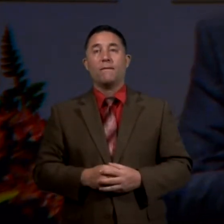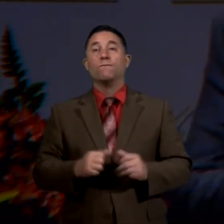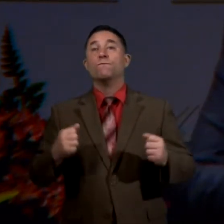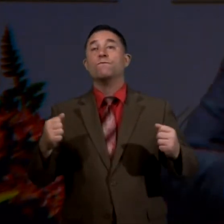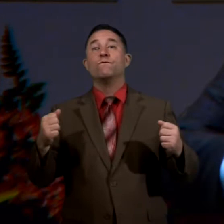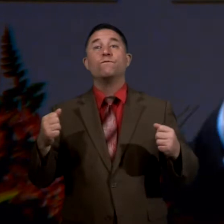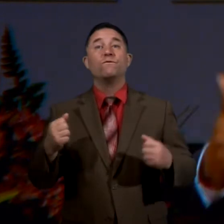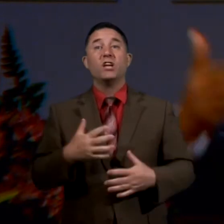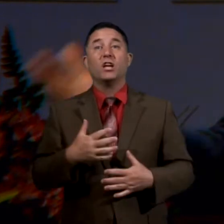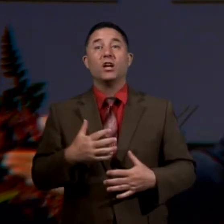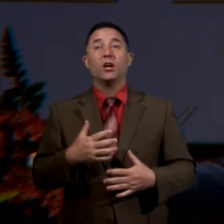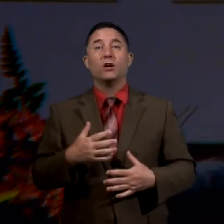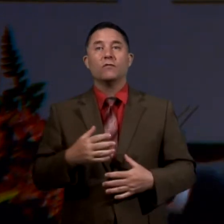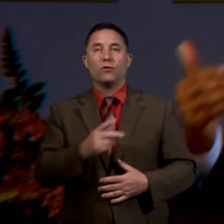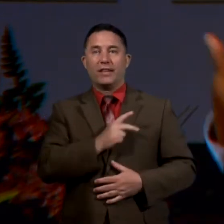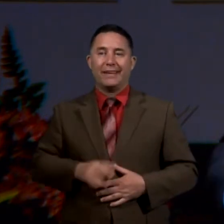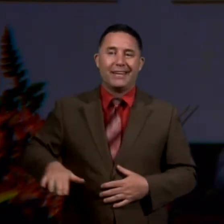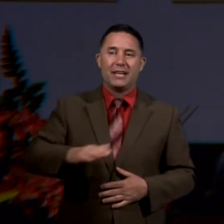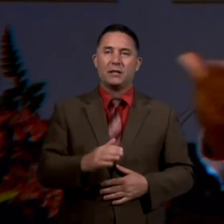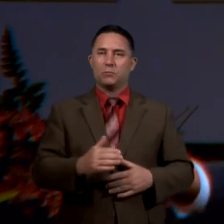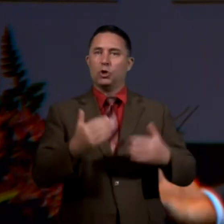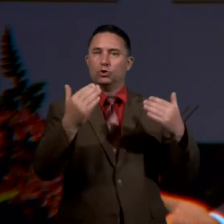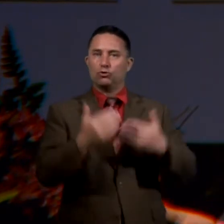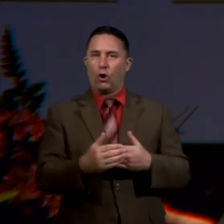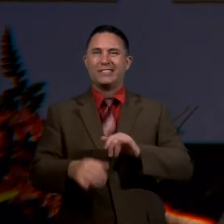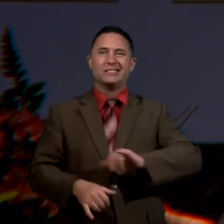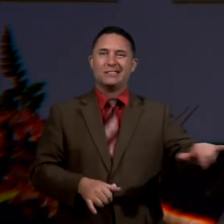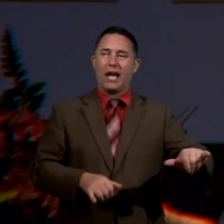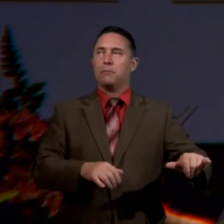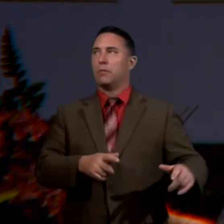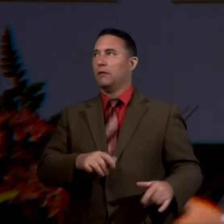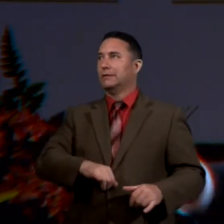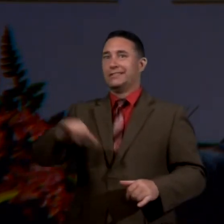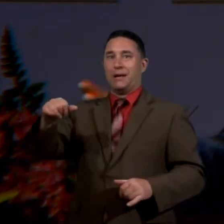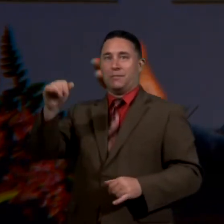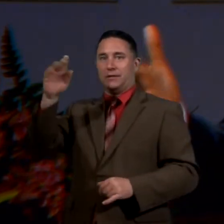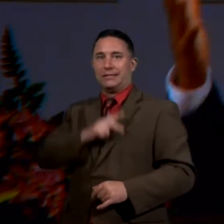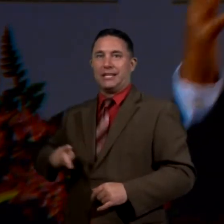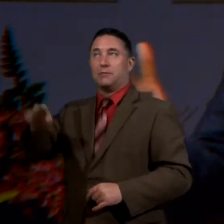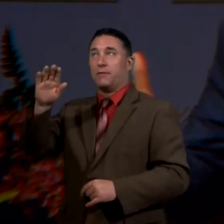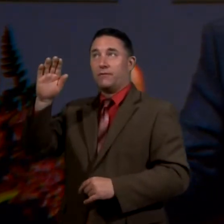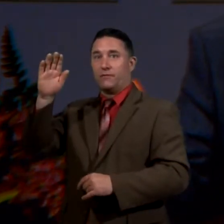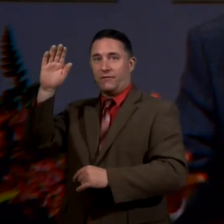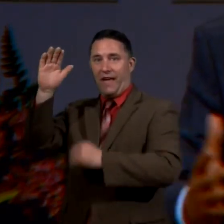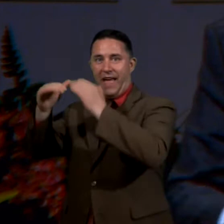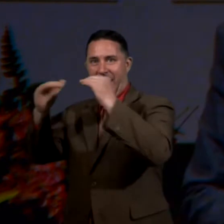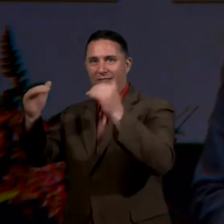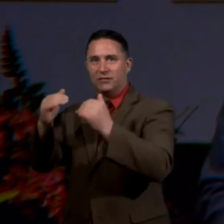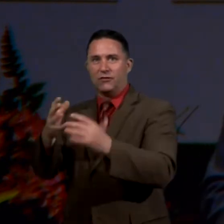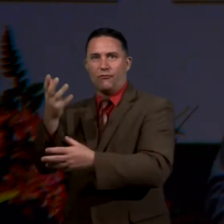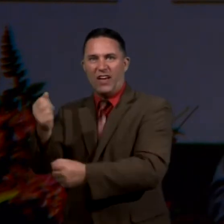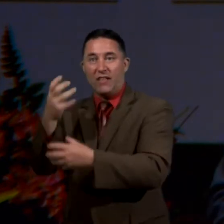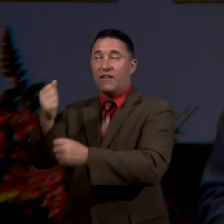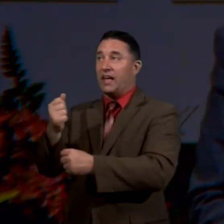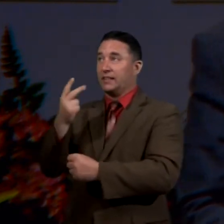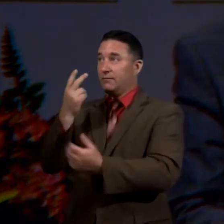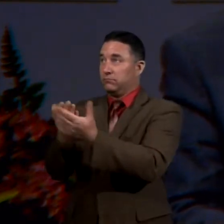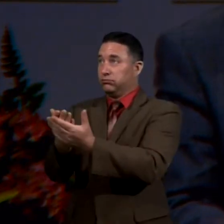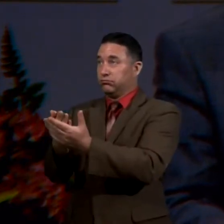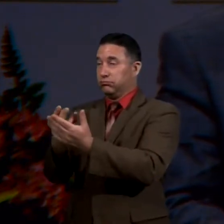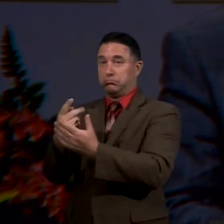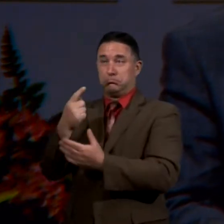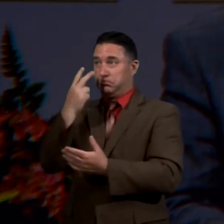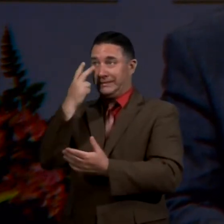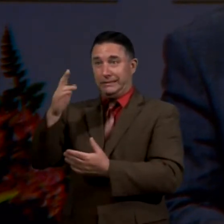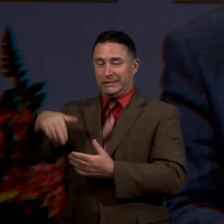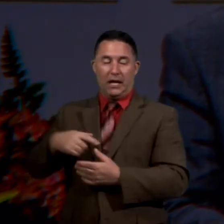Fear is to the kingdom of darkness what faith is to God. Faith is the evidence of things not seen. Fear